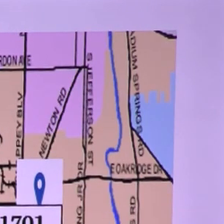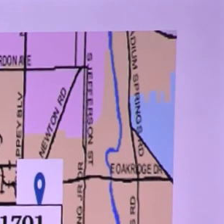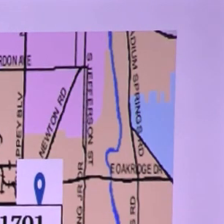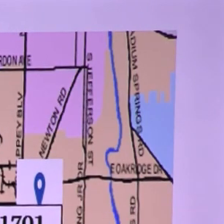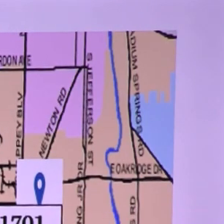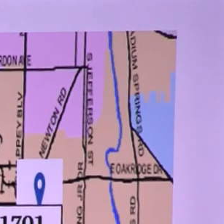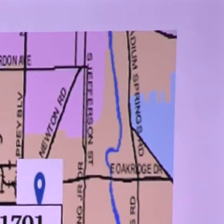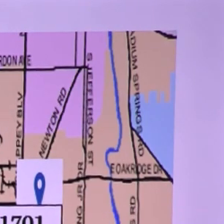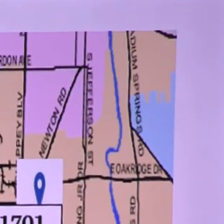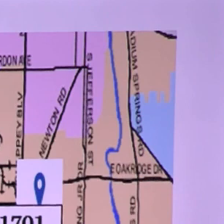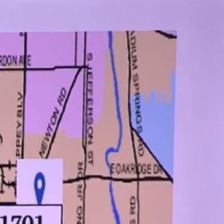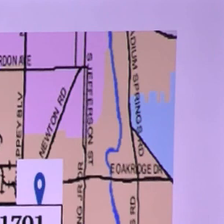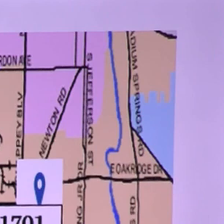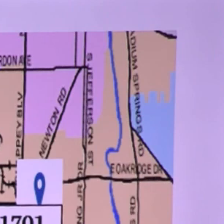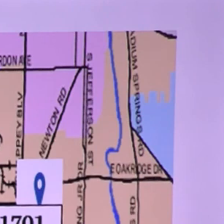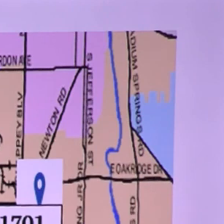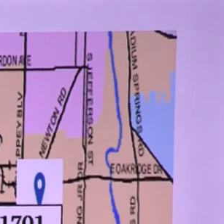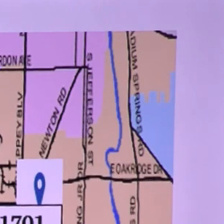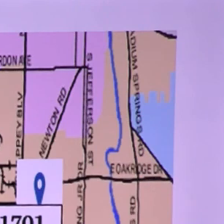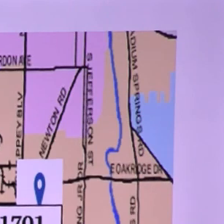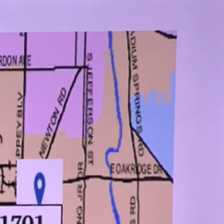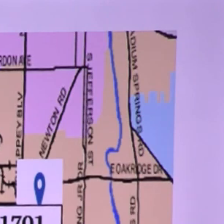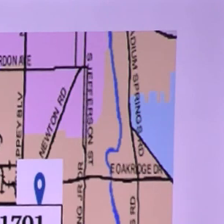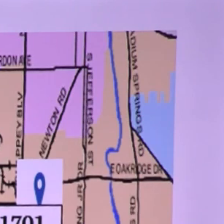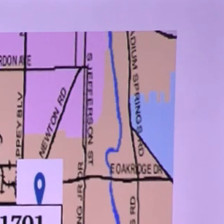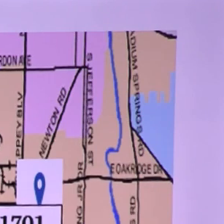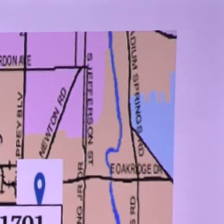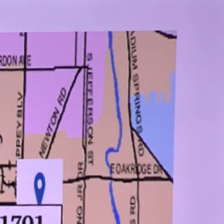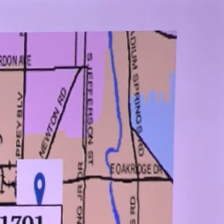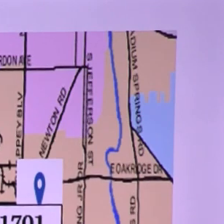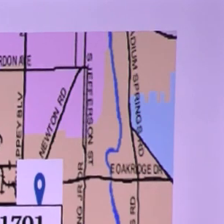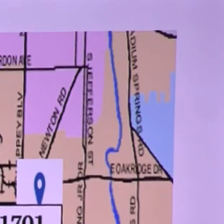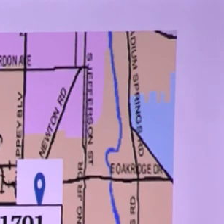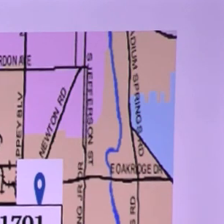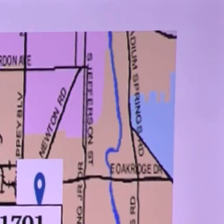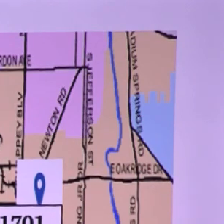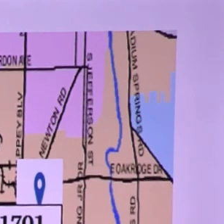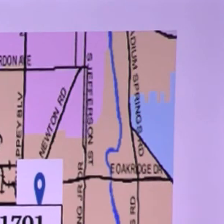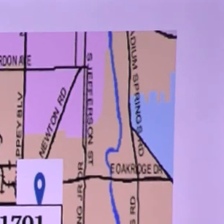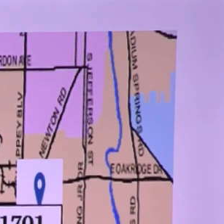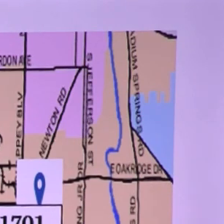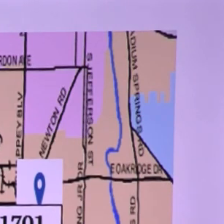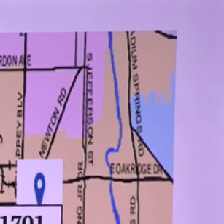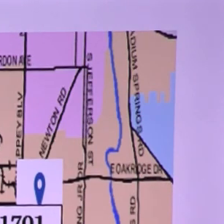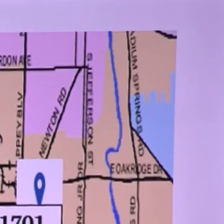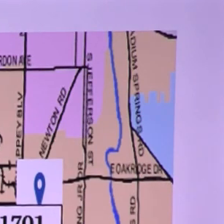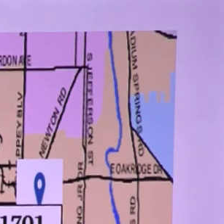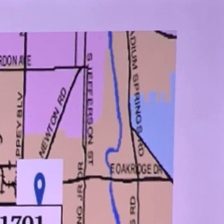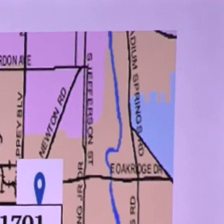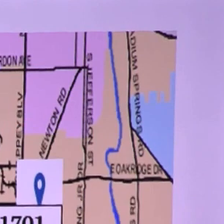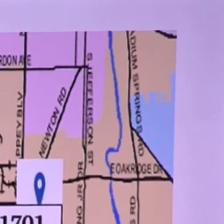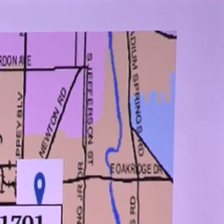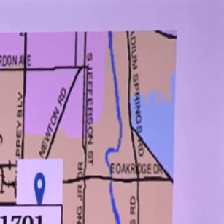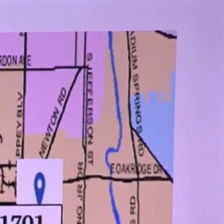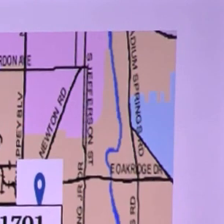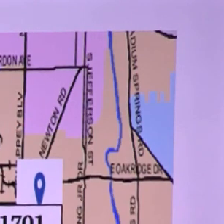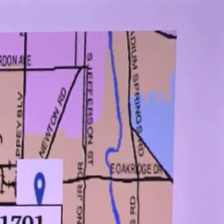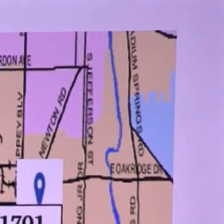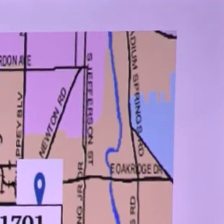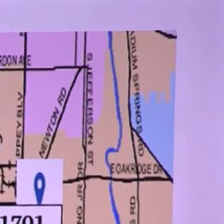had. From Sunday to now, we have just had just one death. And I thank God for